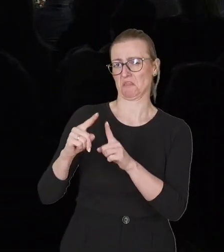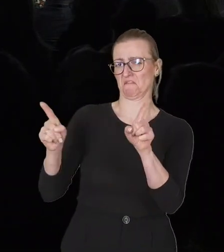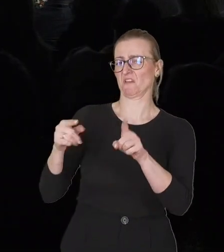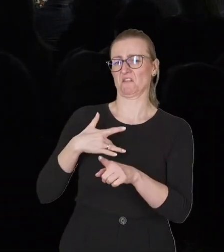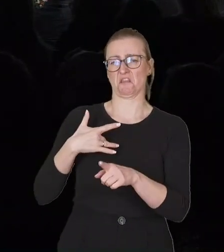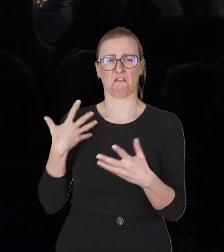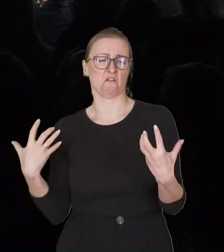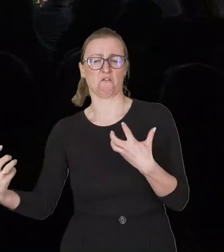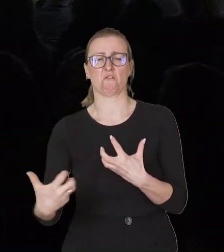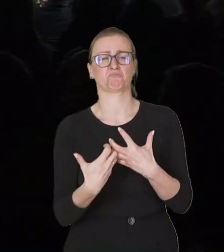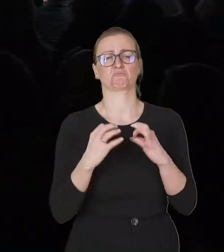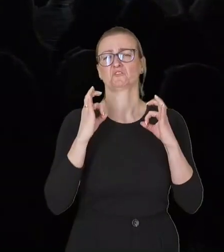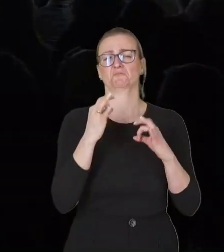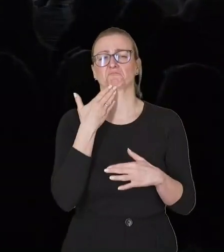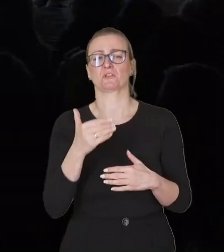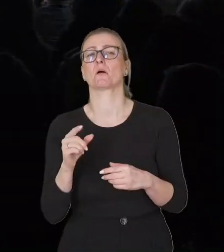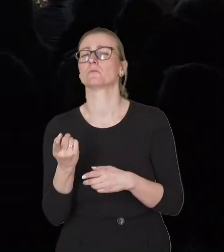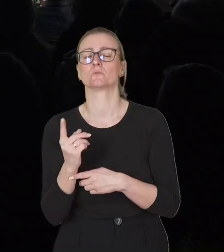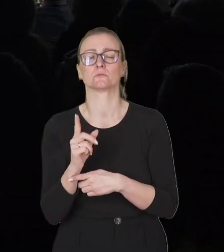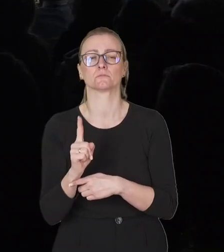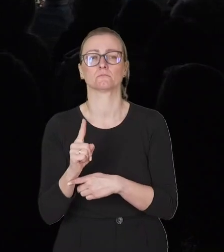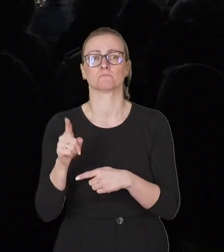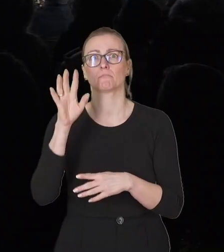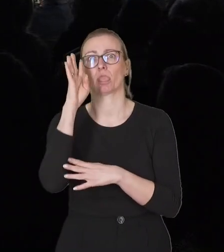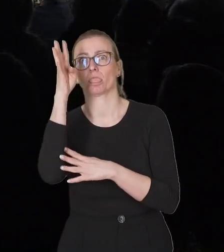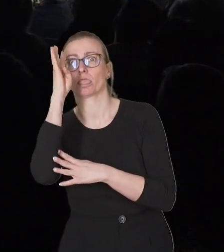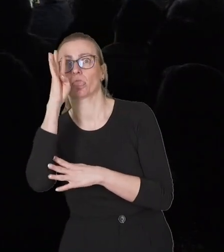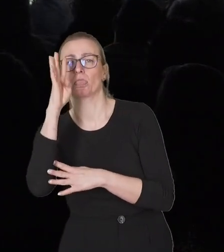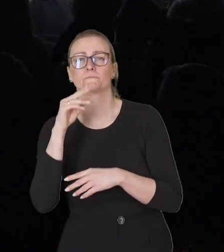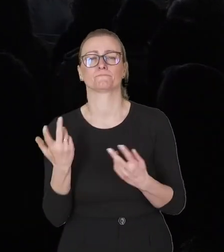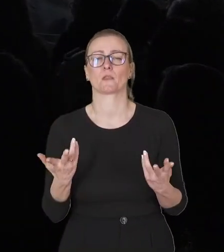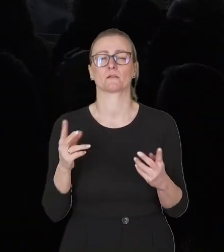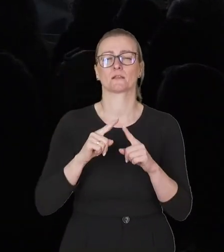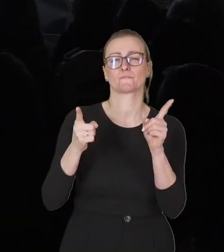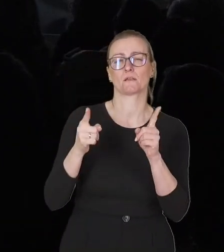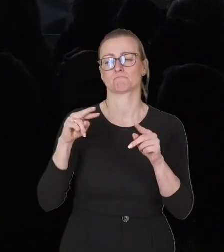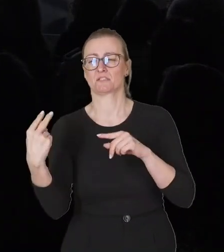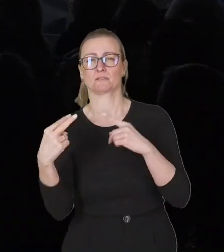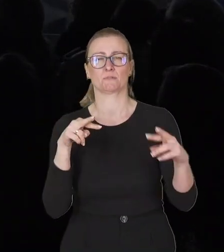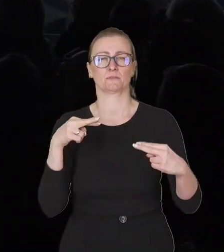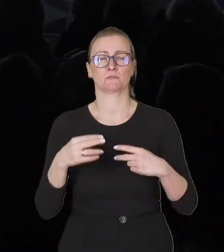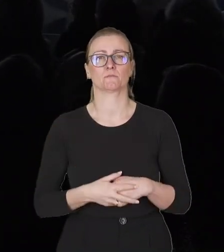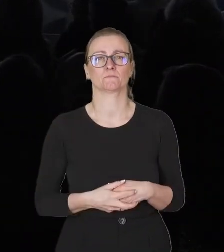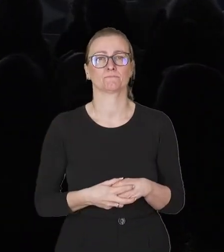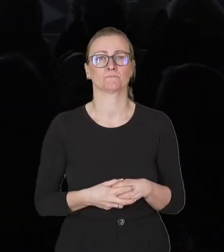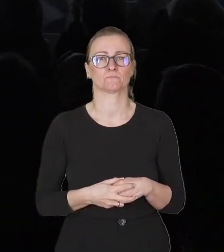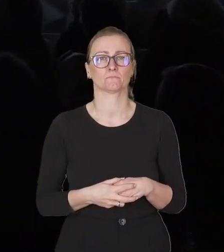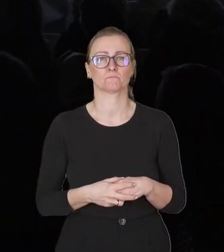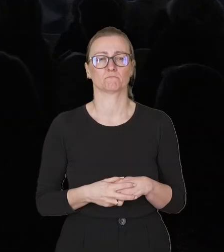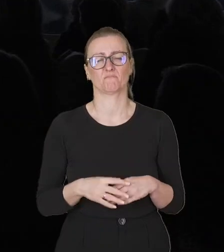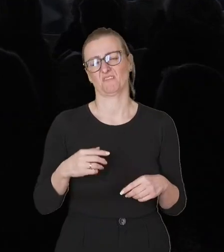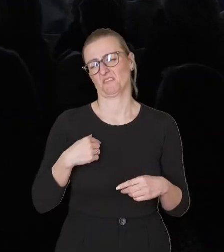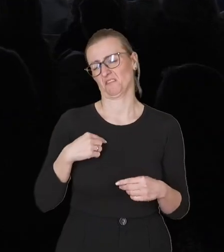What's your perception? Where's your place? Well, this time the answer is pretty easy. I think we need both